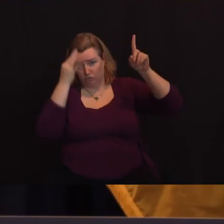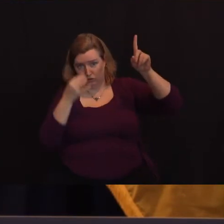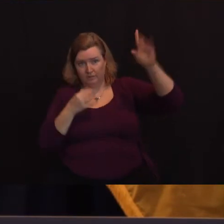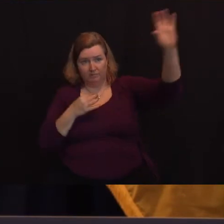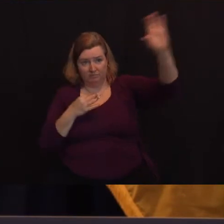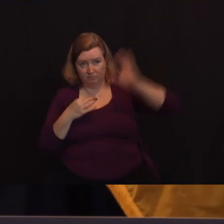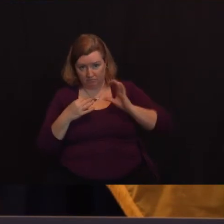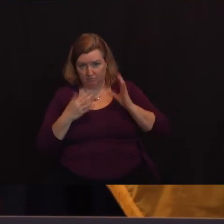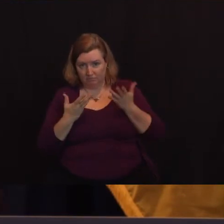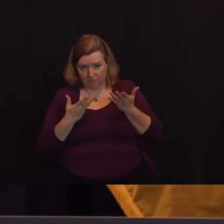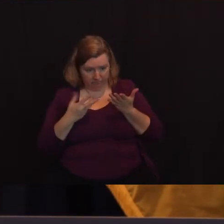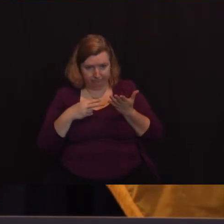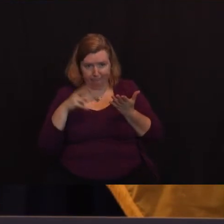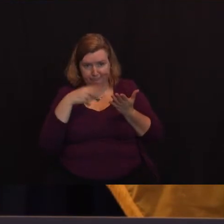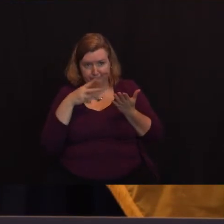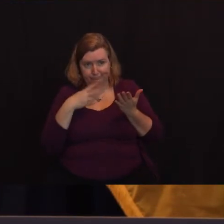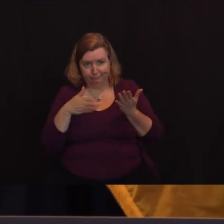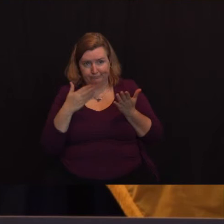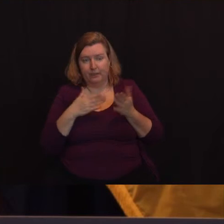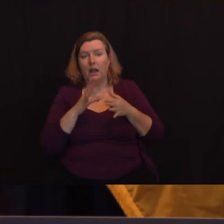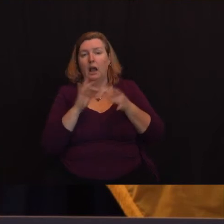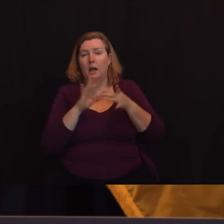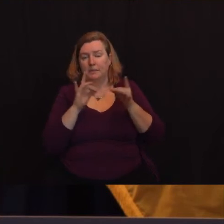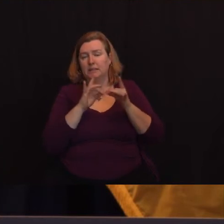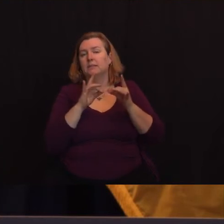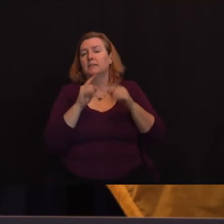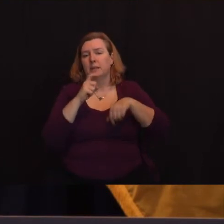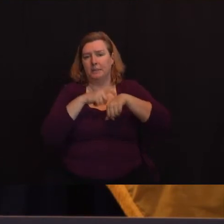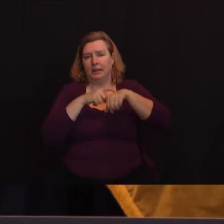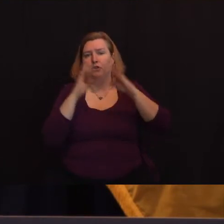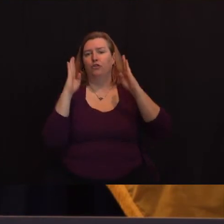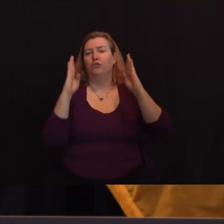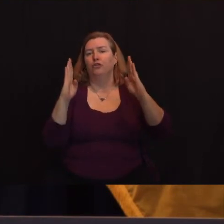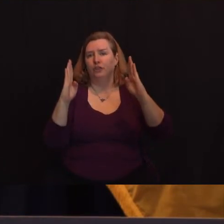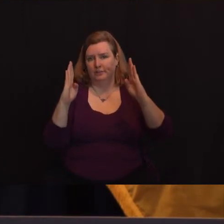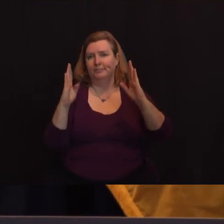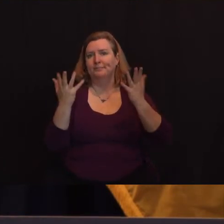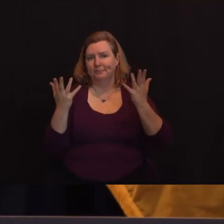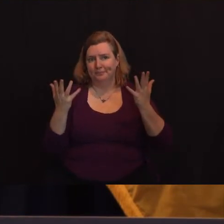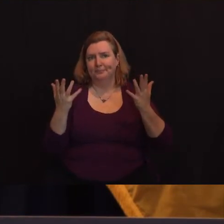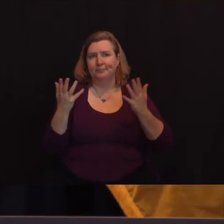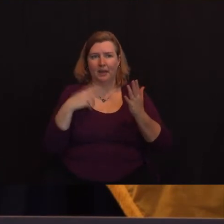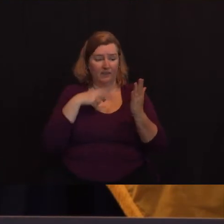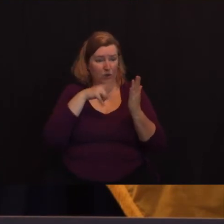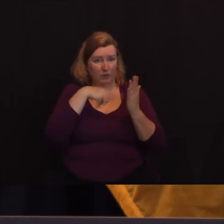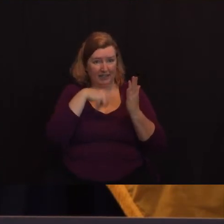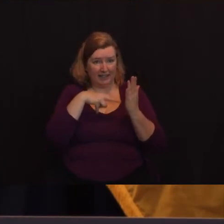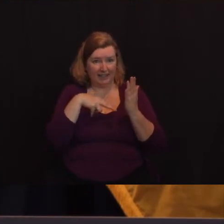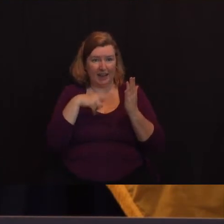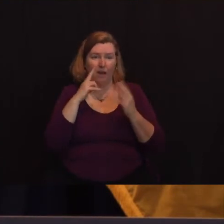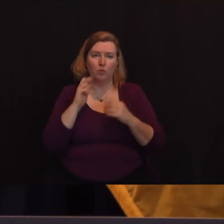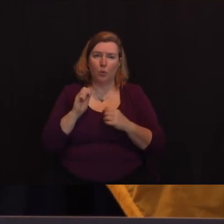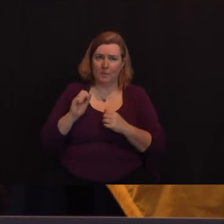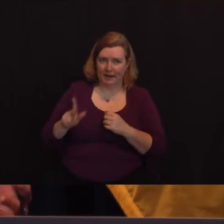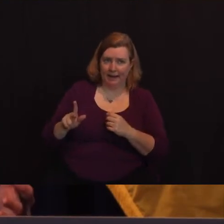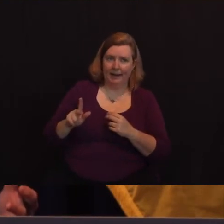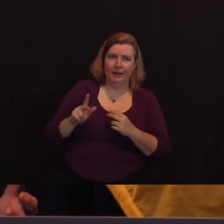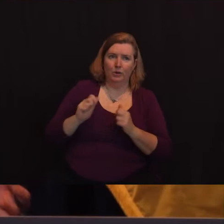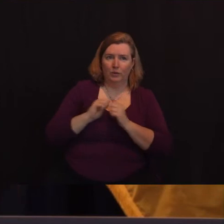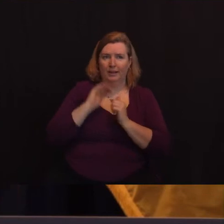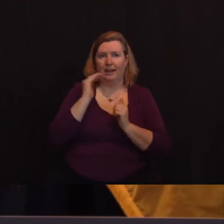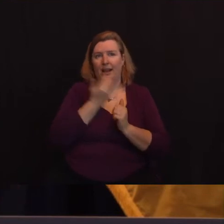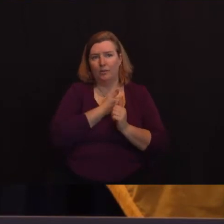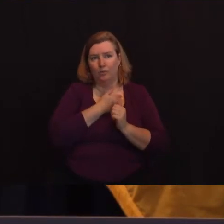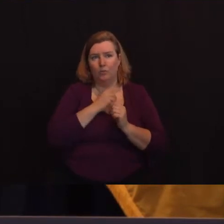which is in the here and now, so we're digesting this, and we're ourselves going to go back with reactions to that, including things that are